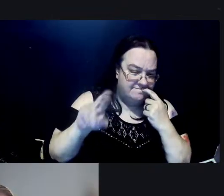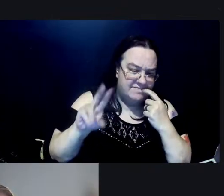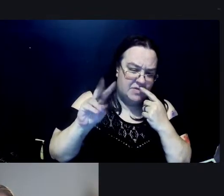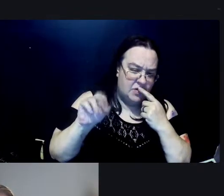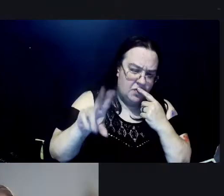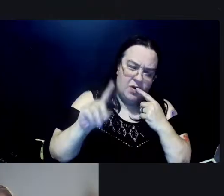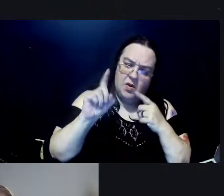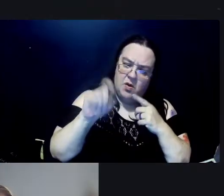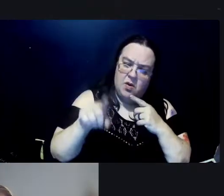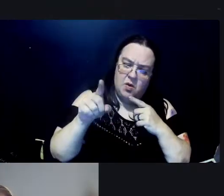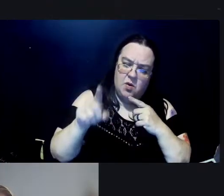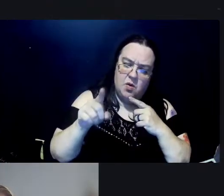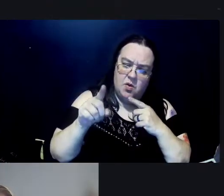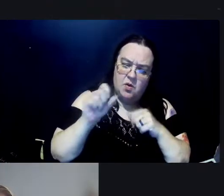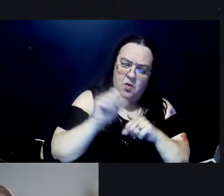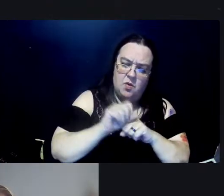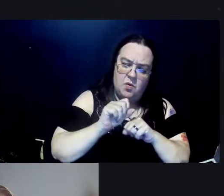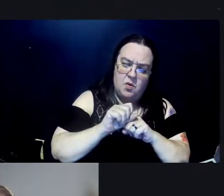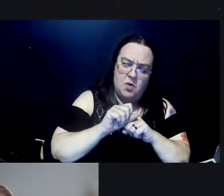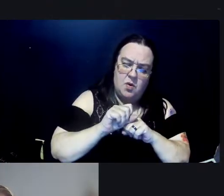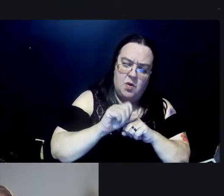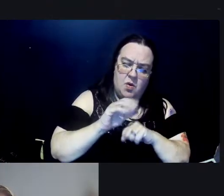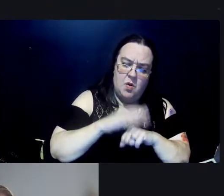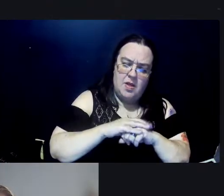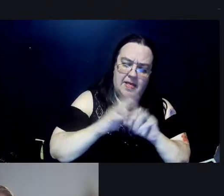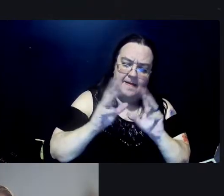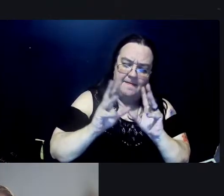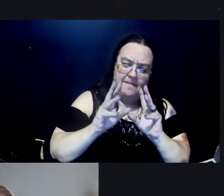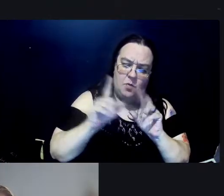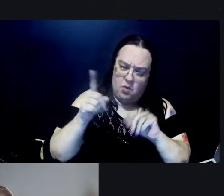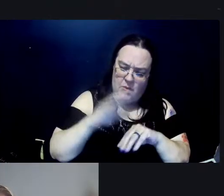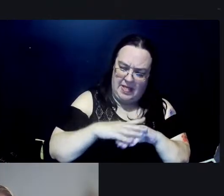the meeting on March 26th?